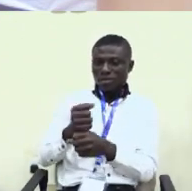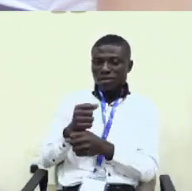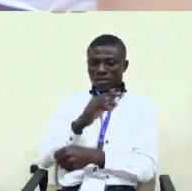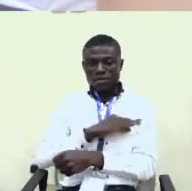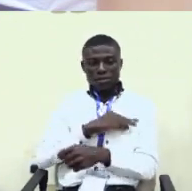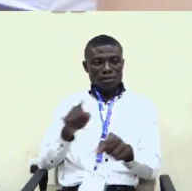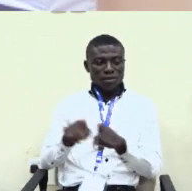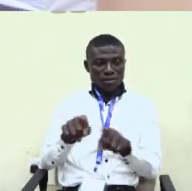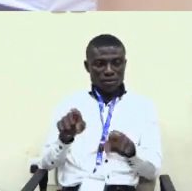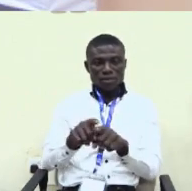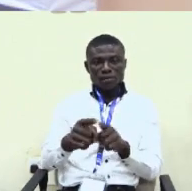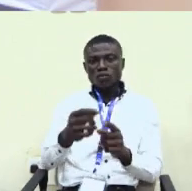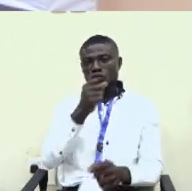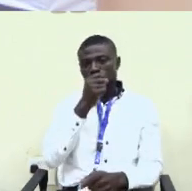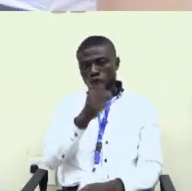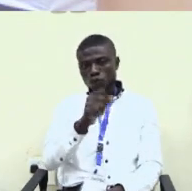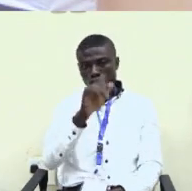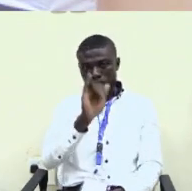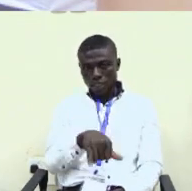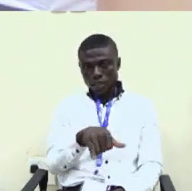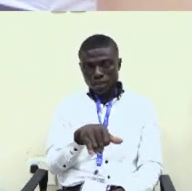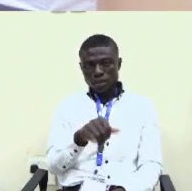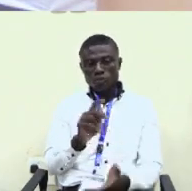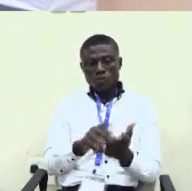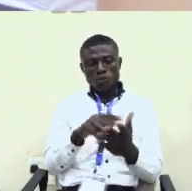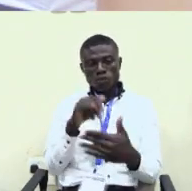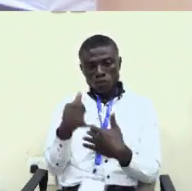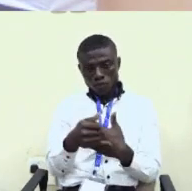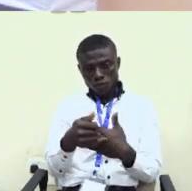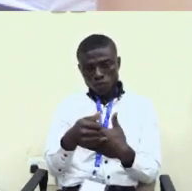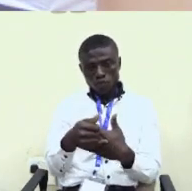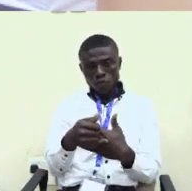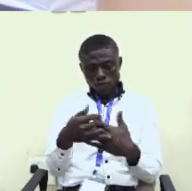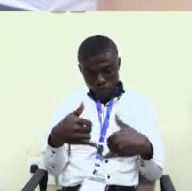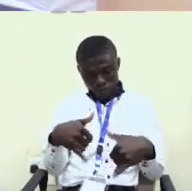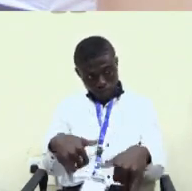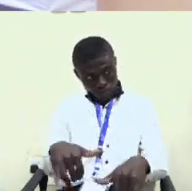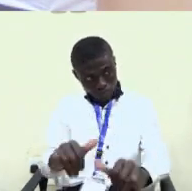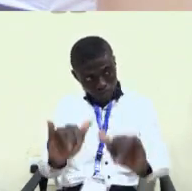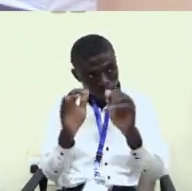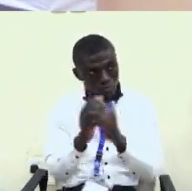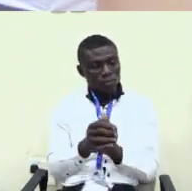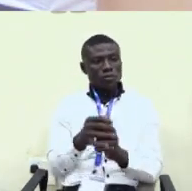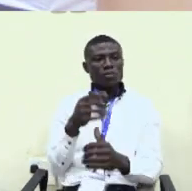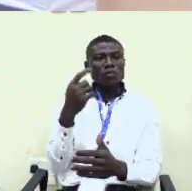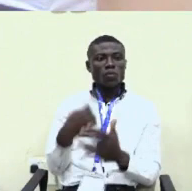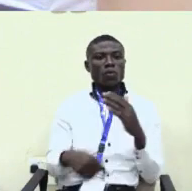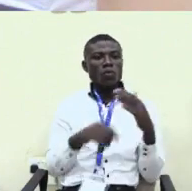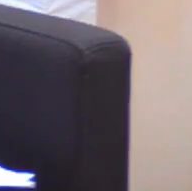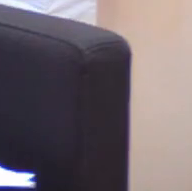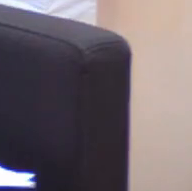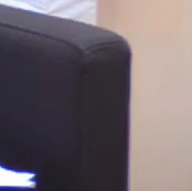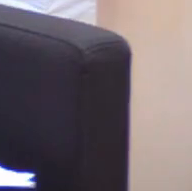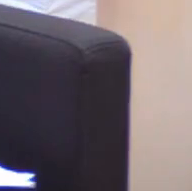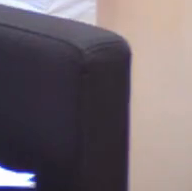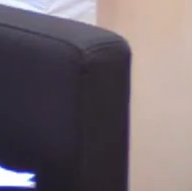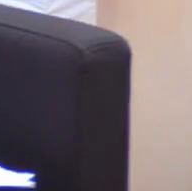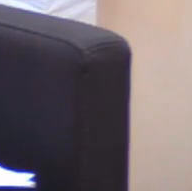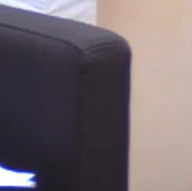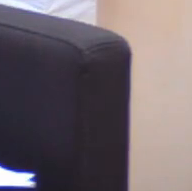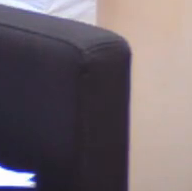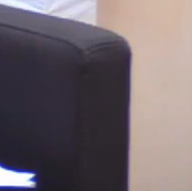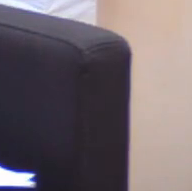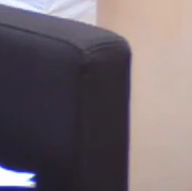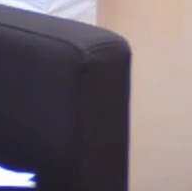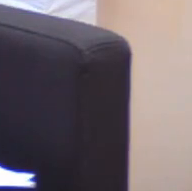and also ensured that the project was sustained. What Hope for Future Generations did